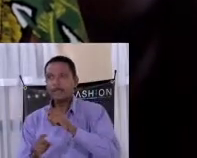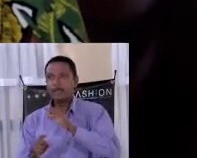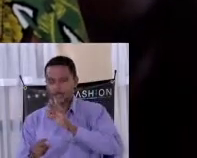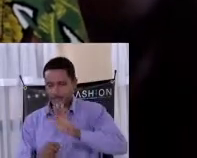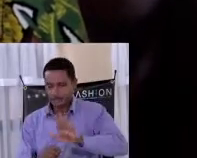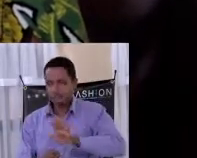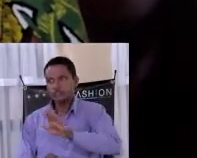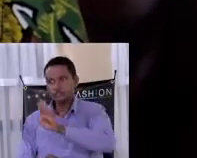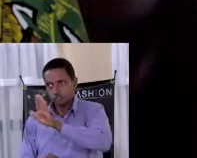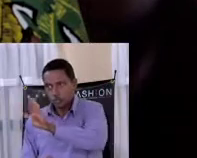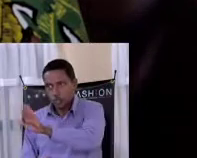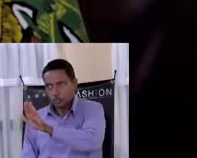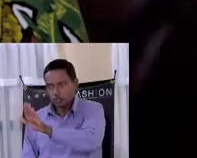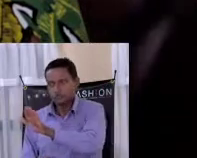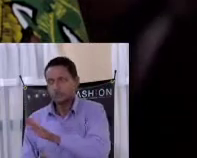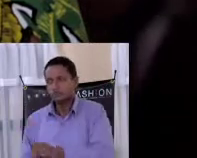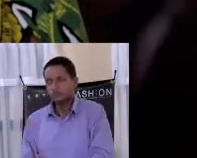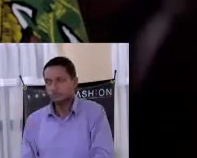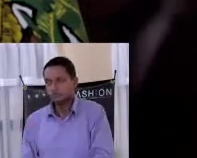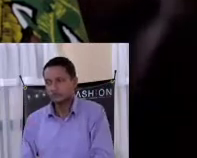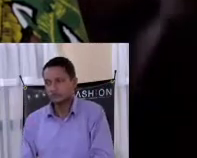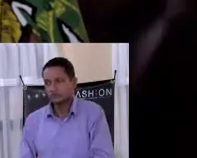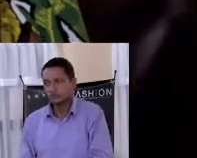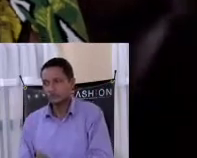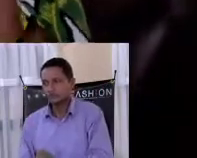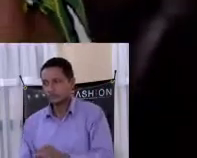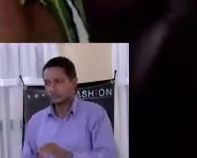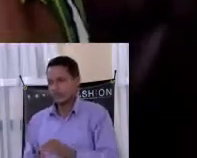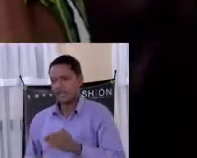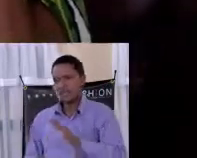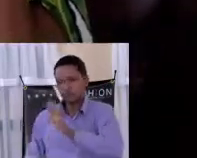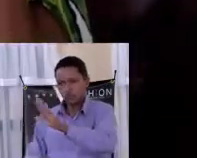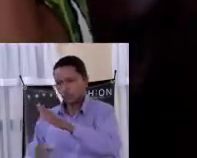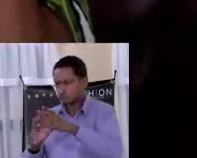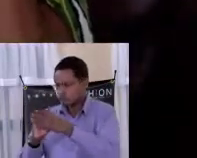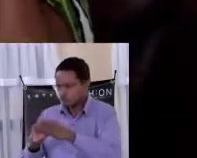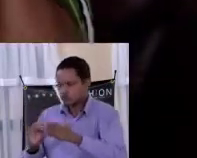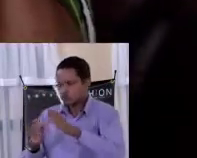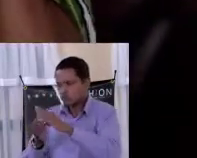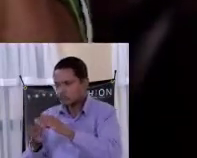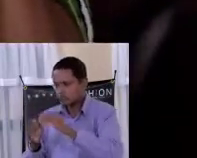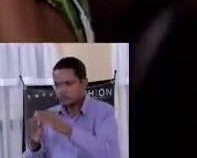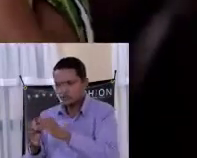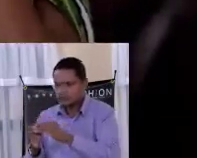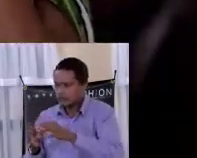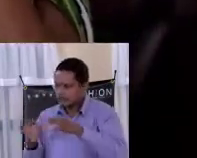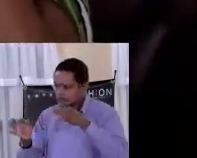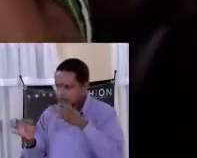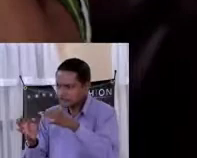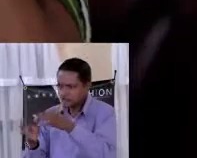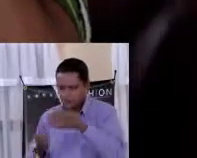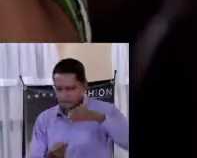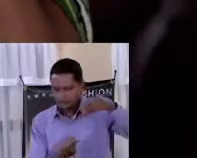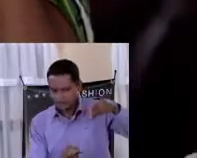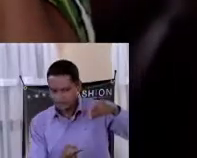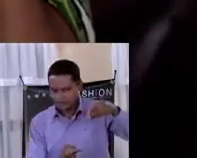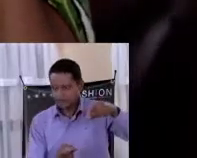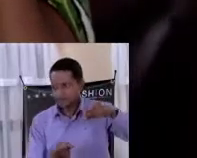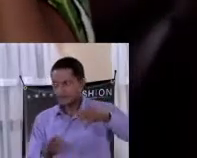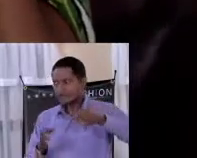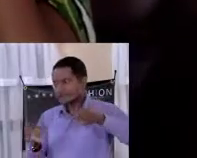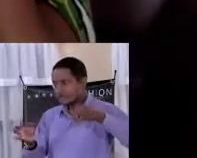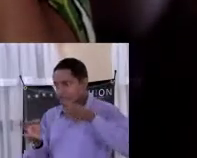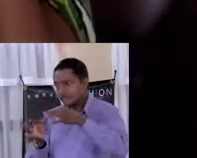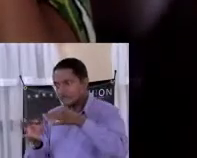continuous story, not just the story that you're telling, of course, but carrying the story all the way through, from the product all the way